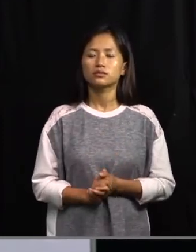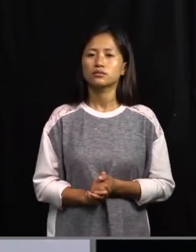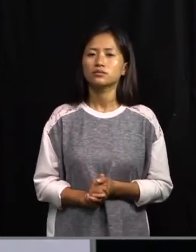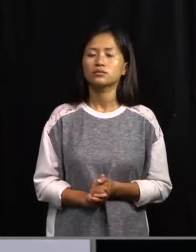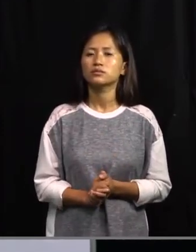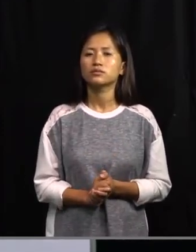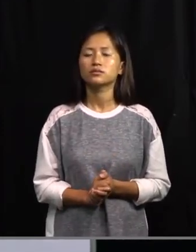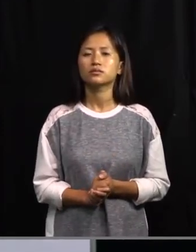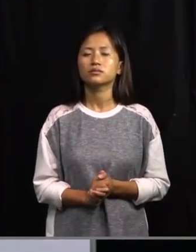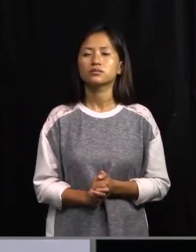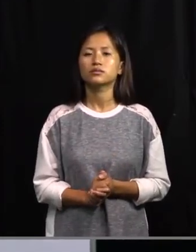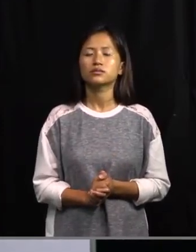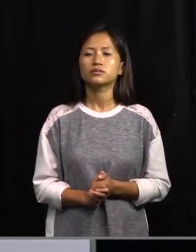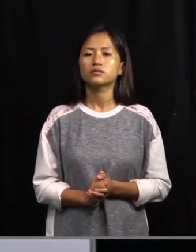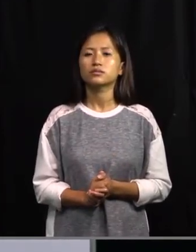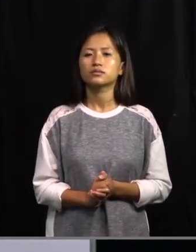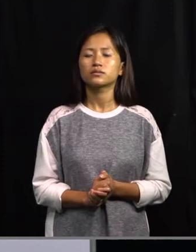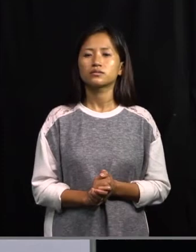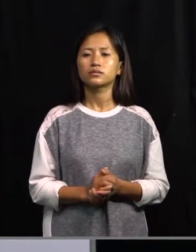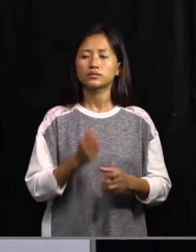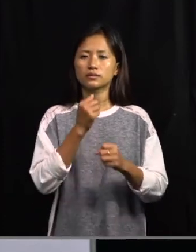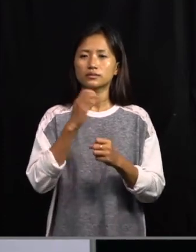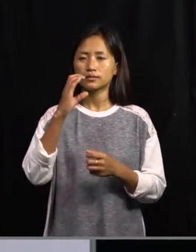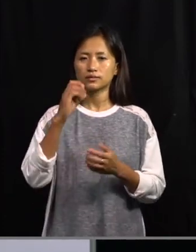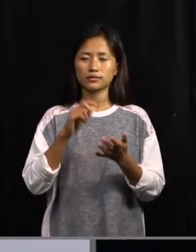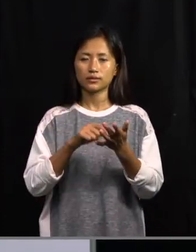when the central government